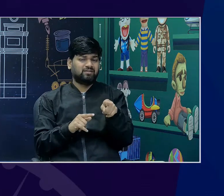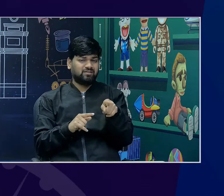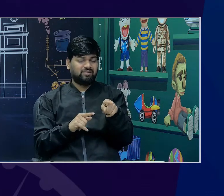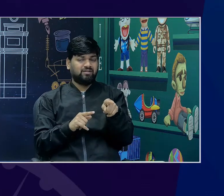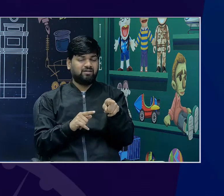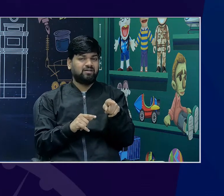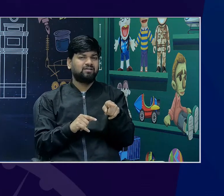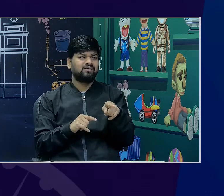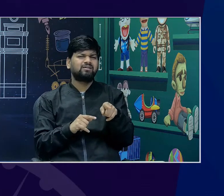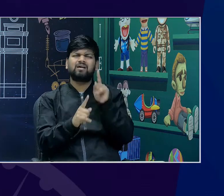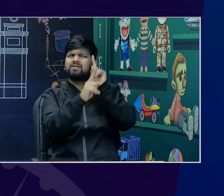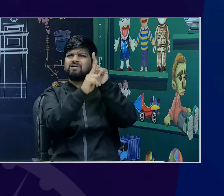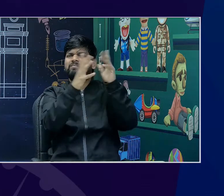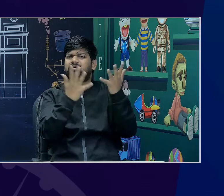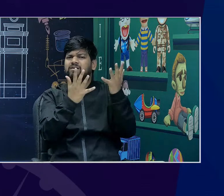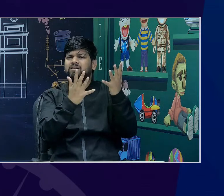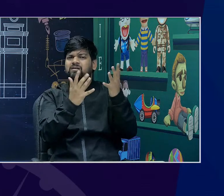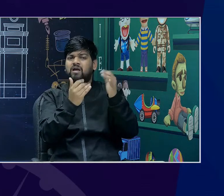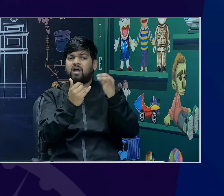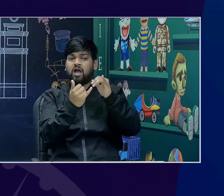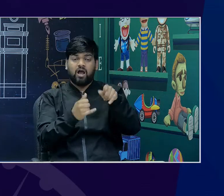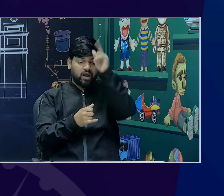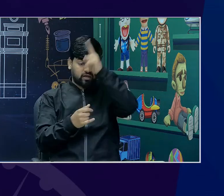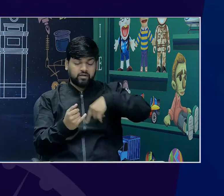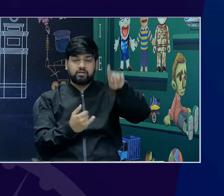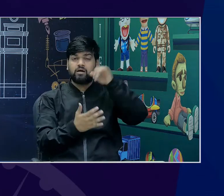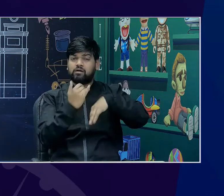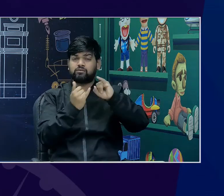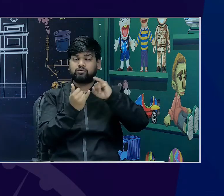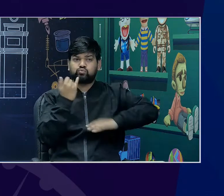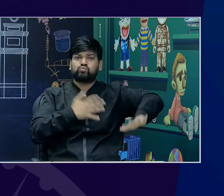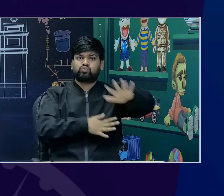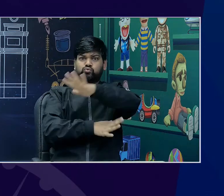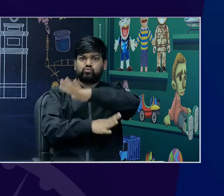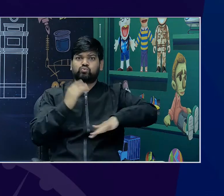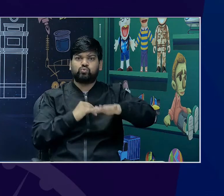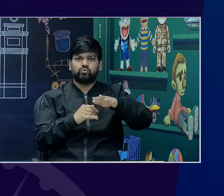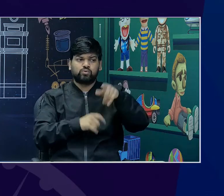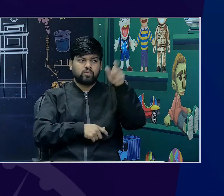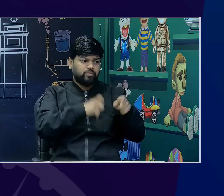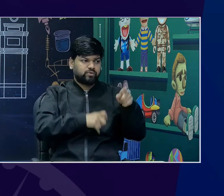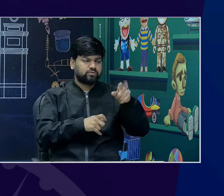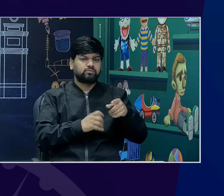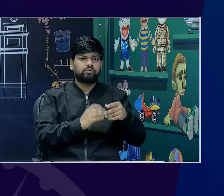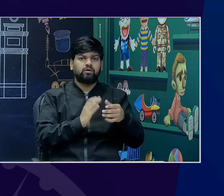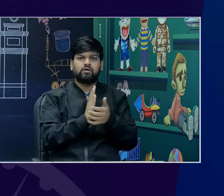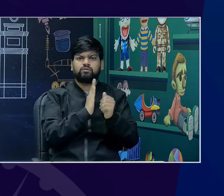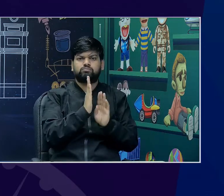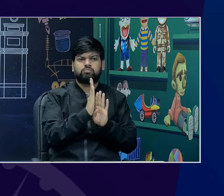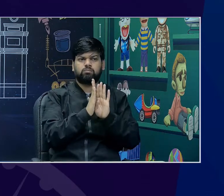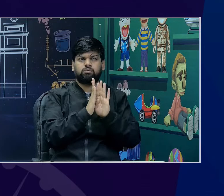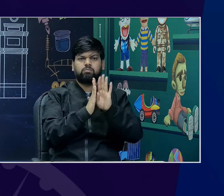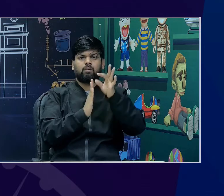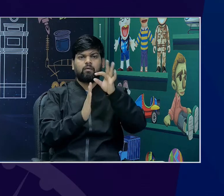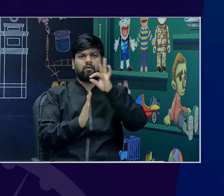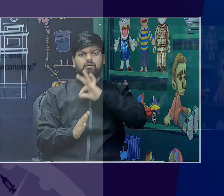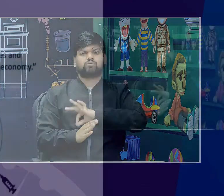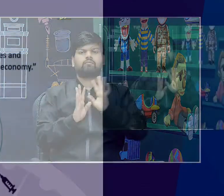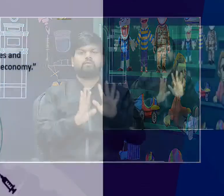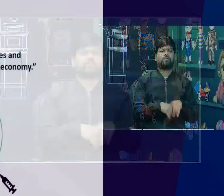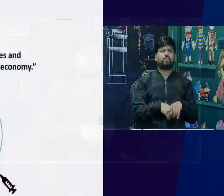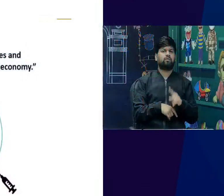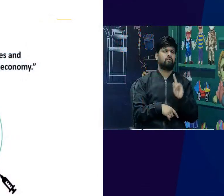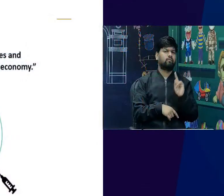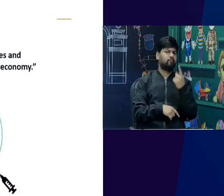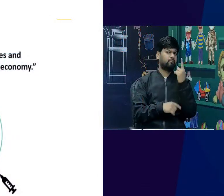of society. So in this respects, the current developments that we see are in two terms. One is